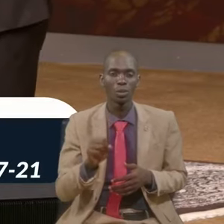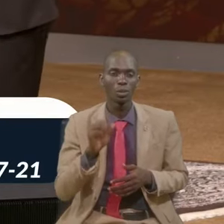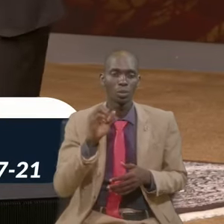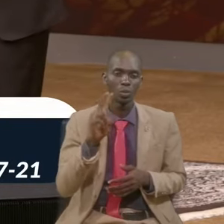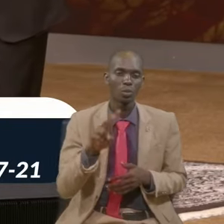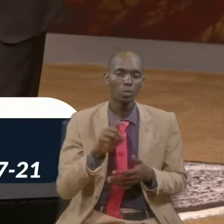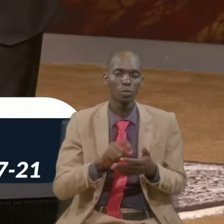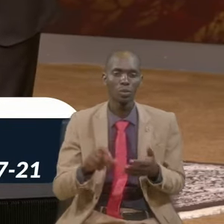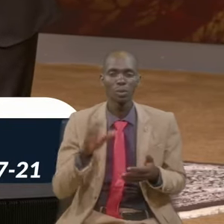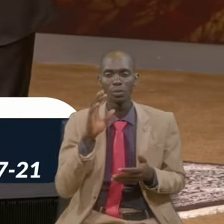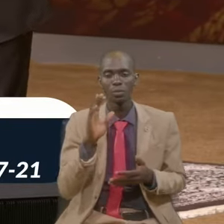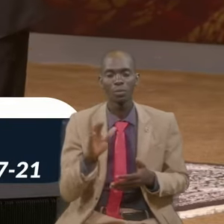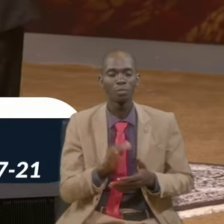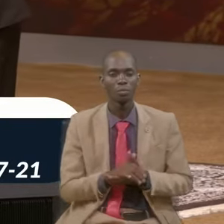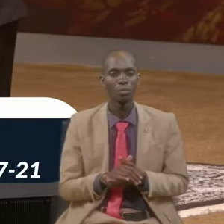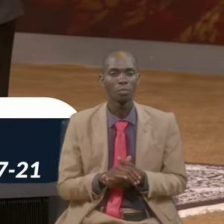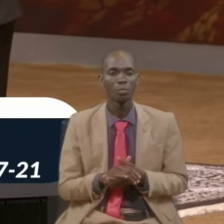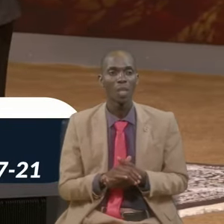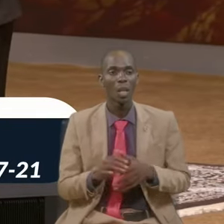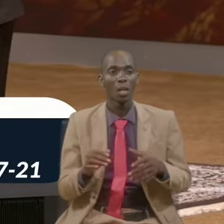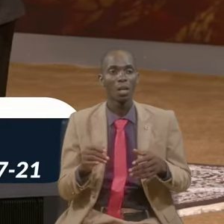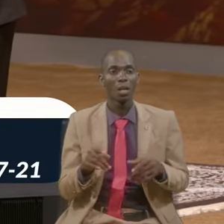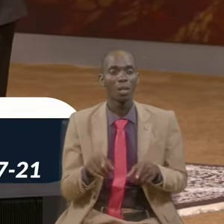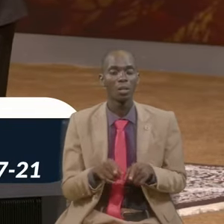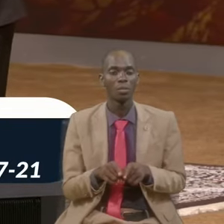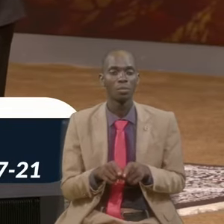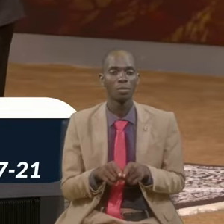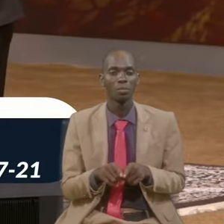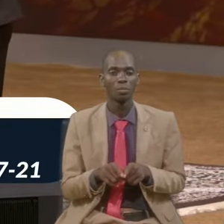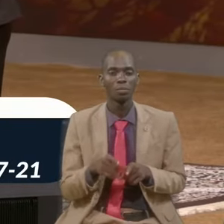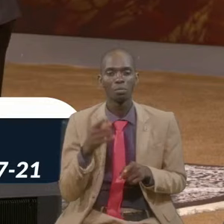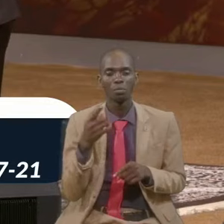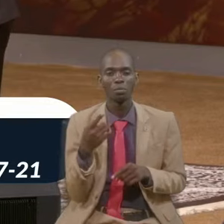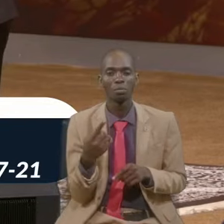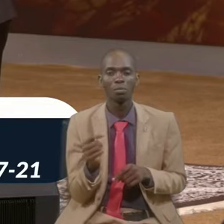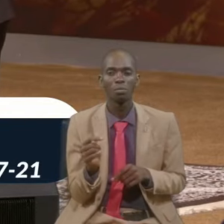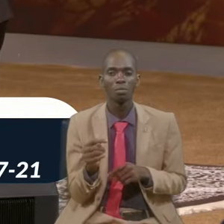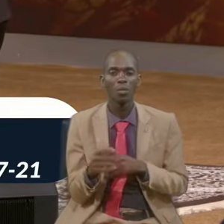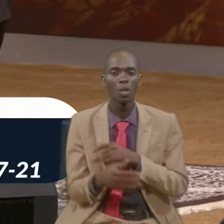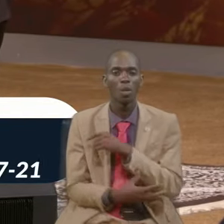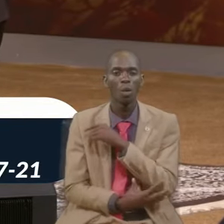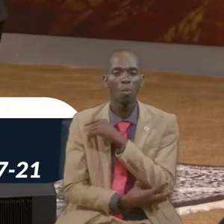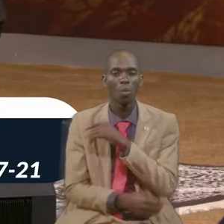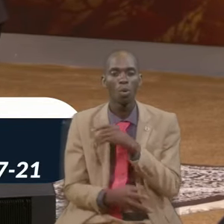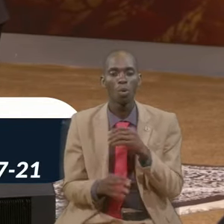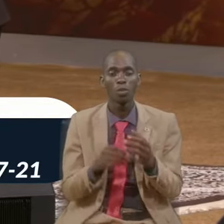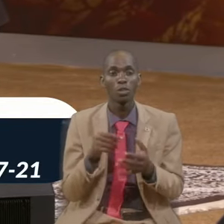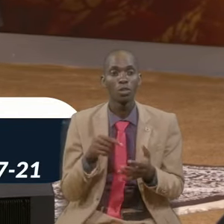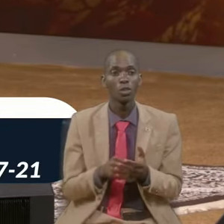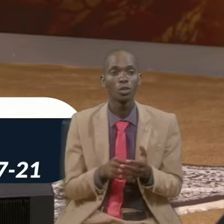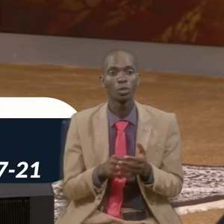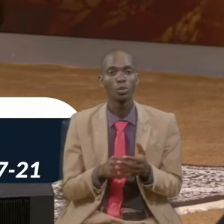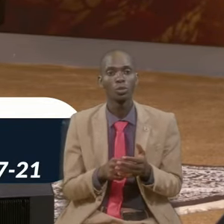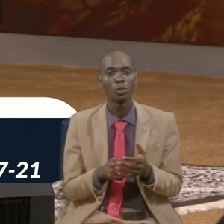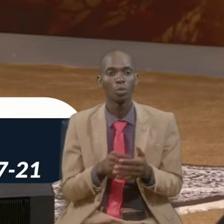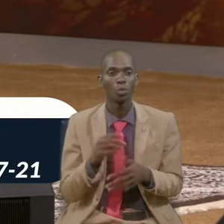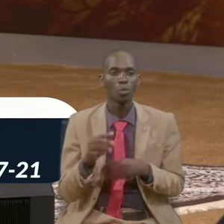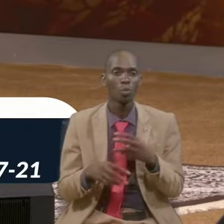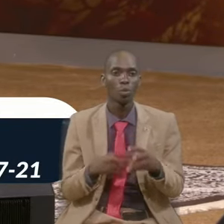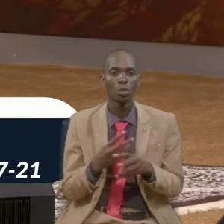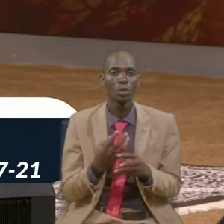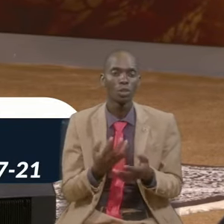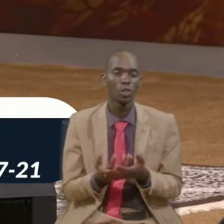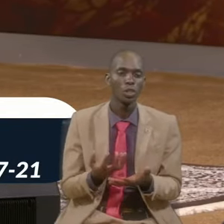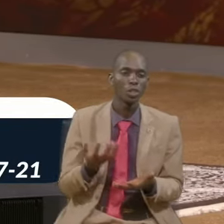brethren, has not God chosen the poor of this world rich in